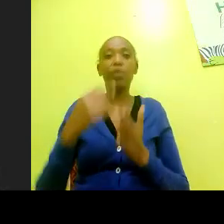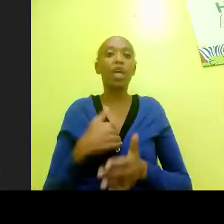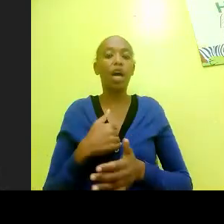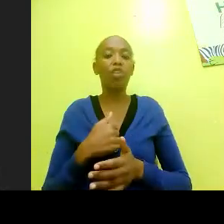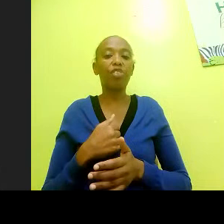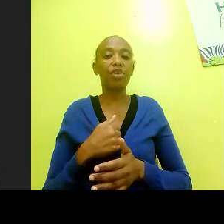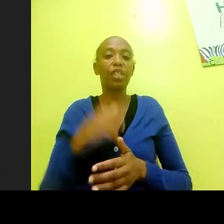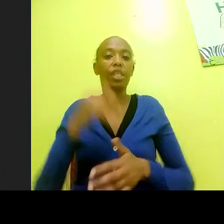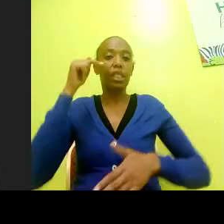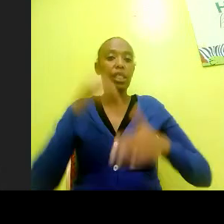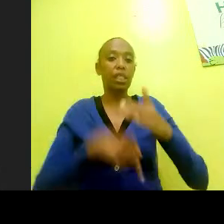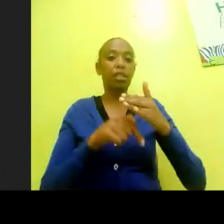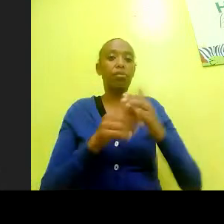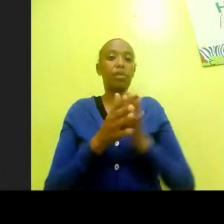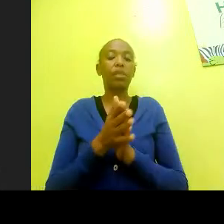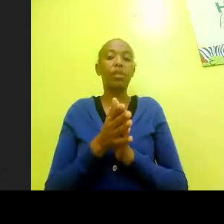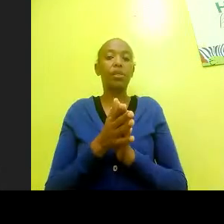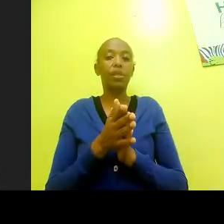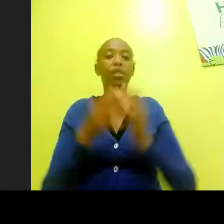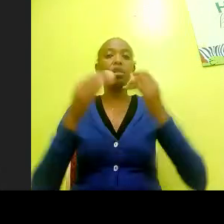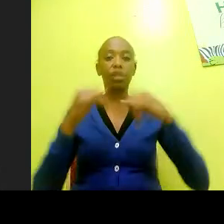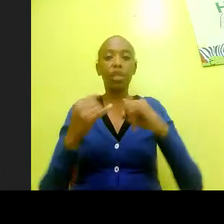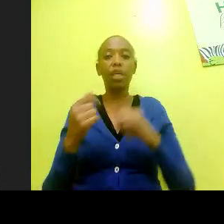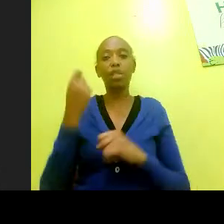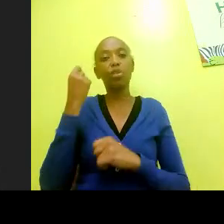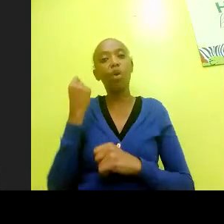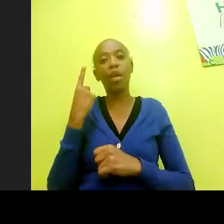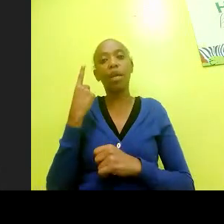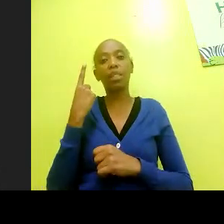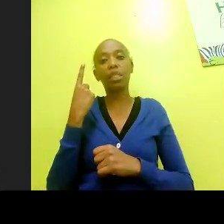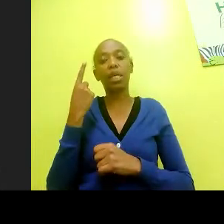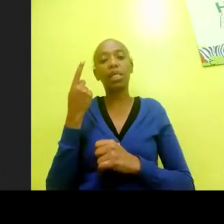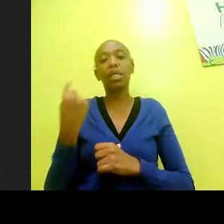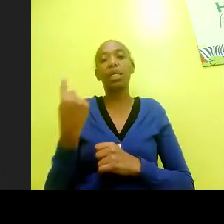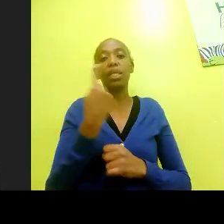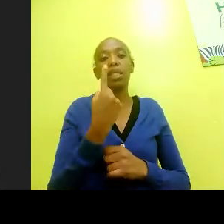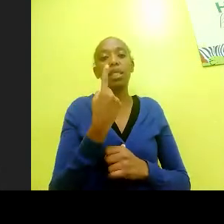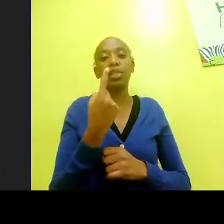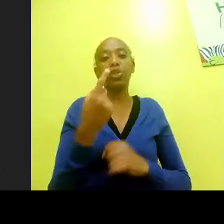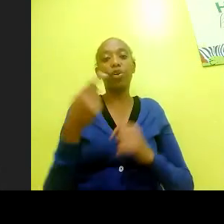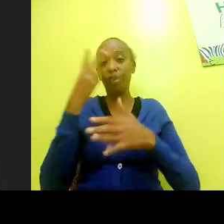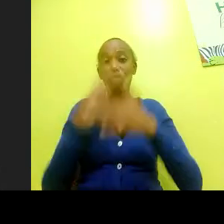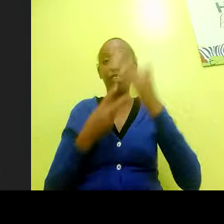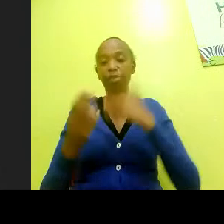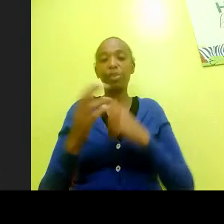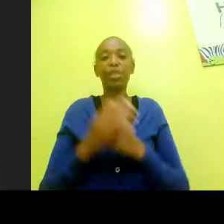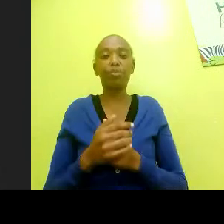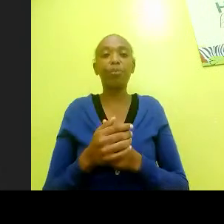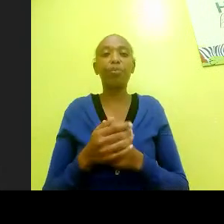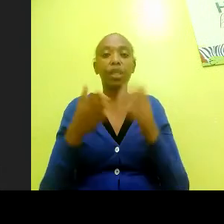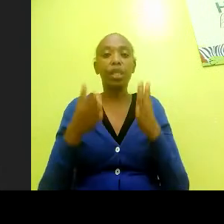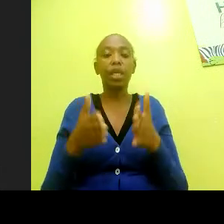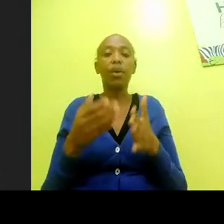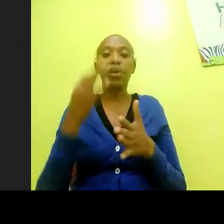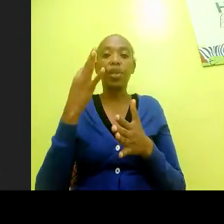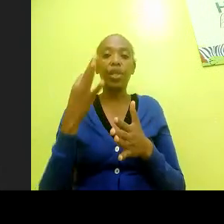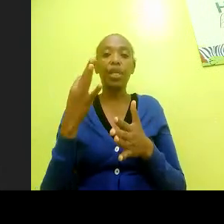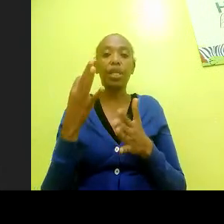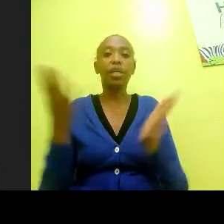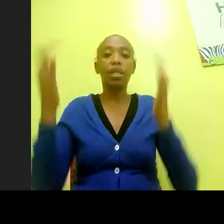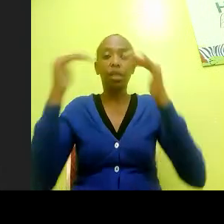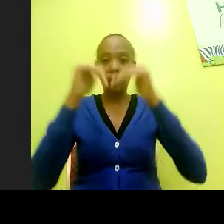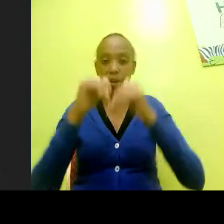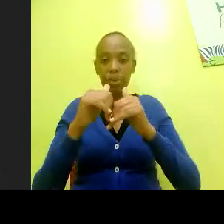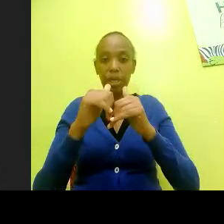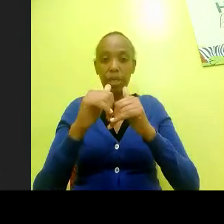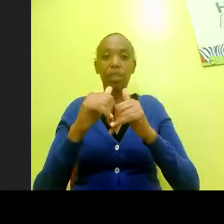deep in trying to understand each of the dimensions. So 3 webinars will